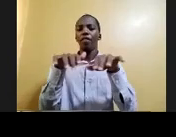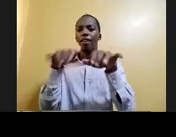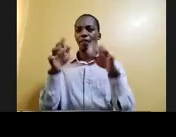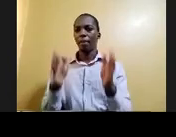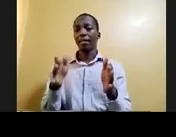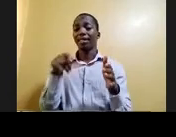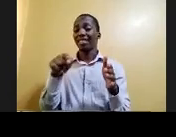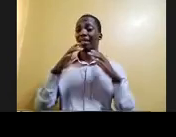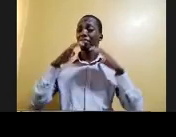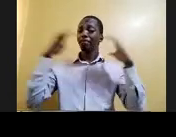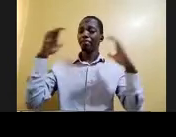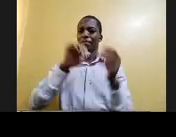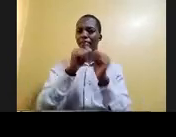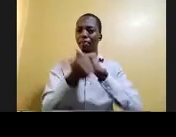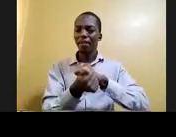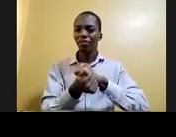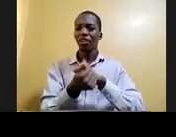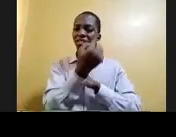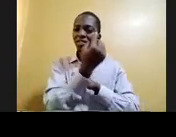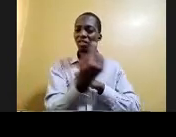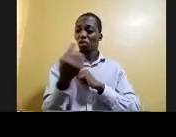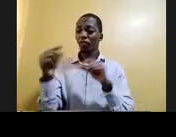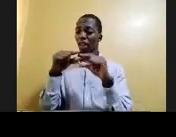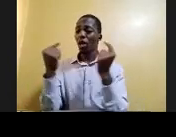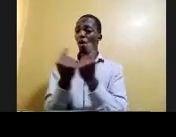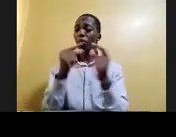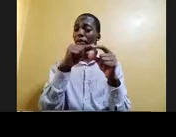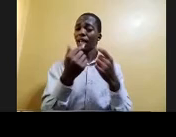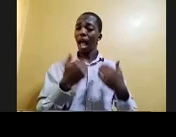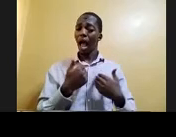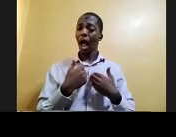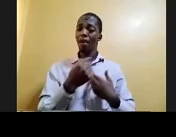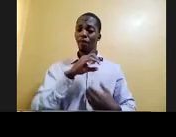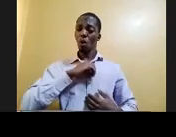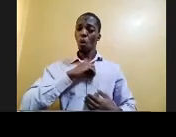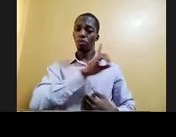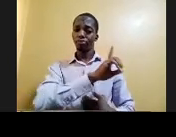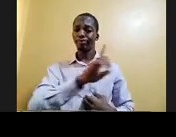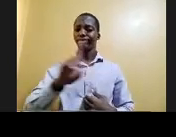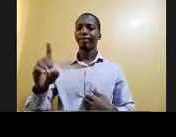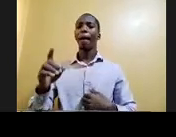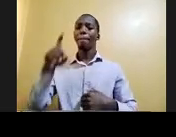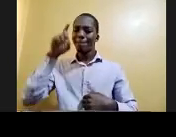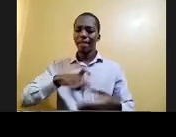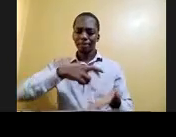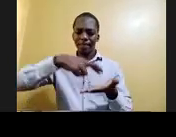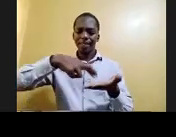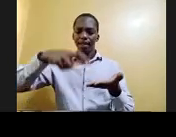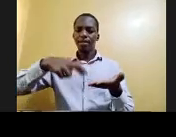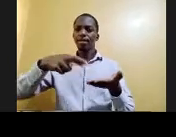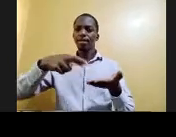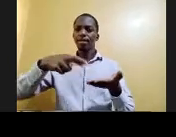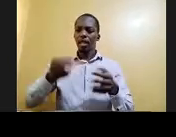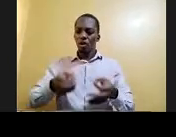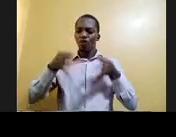change. Each of these groups must have their own, must be a legal entity. They'll have to register as a